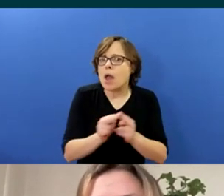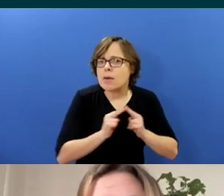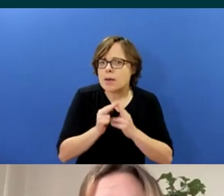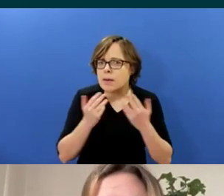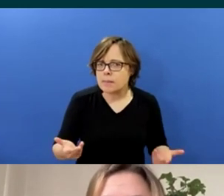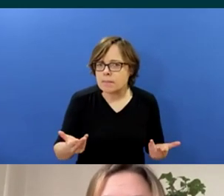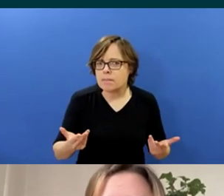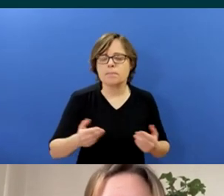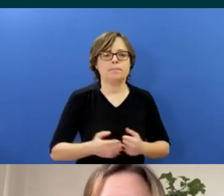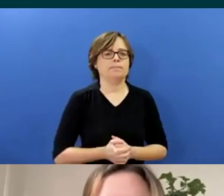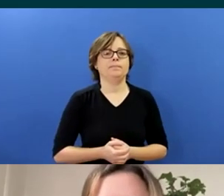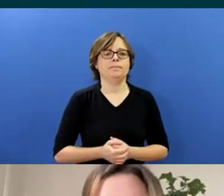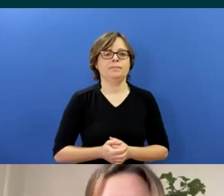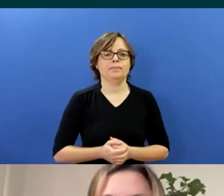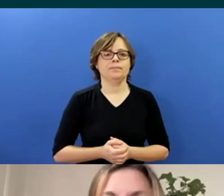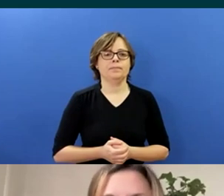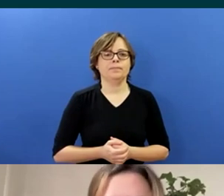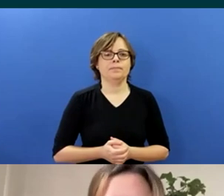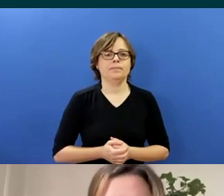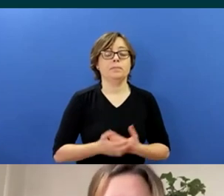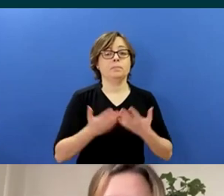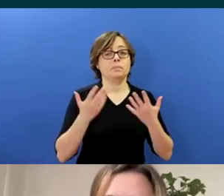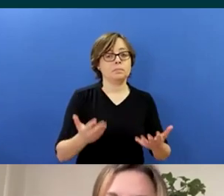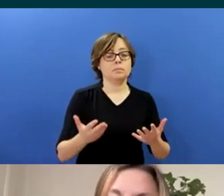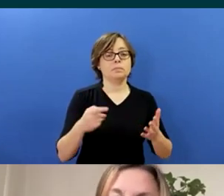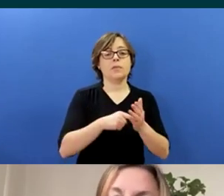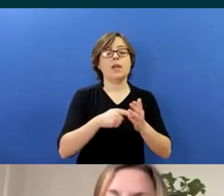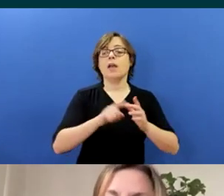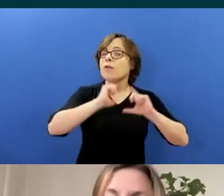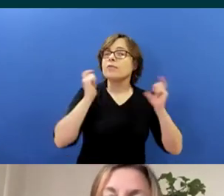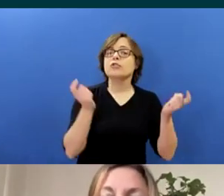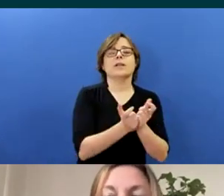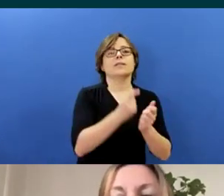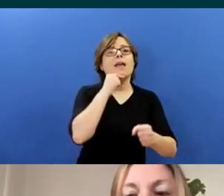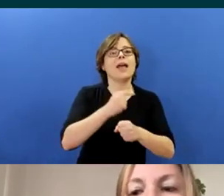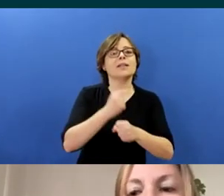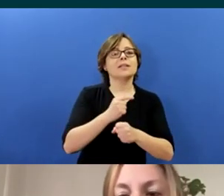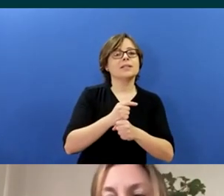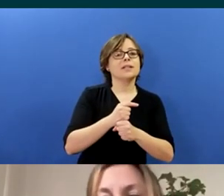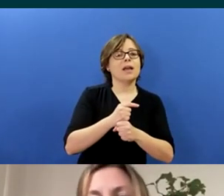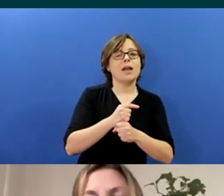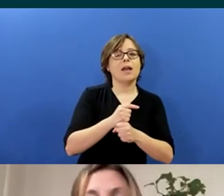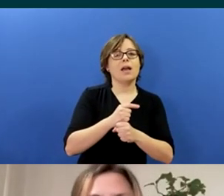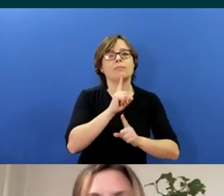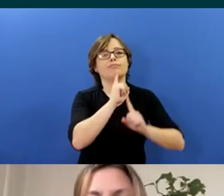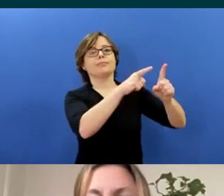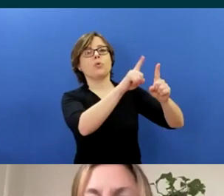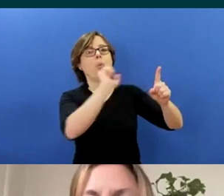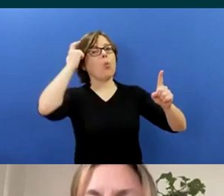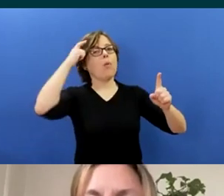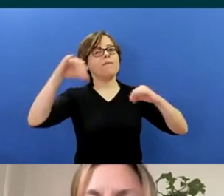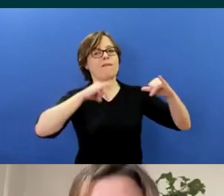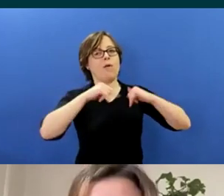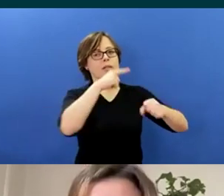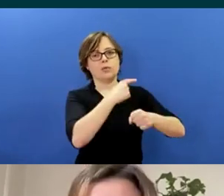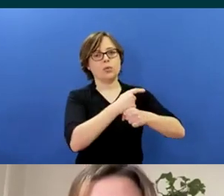Well, instead of delegating all decisions to elected officials, Switzerland has decided to come up with a